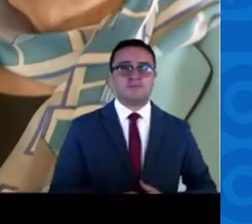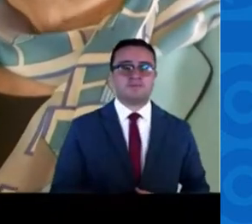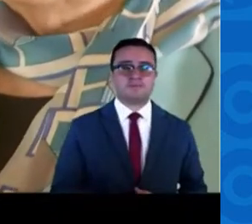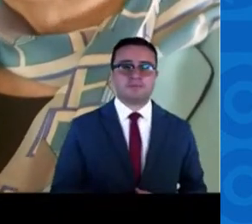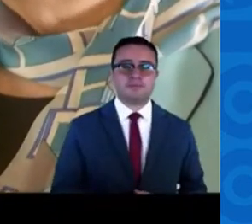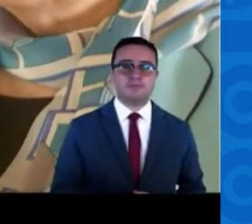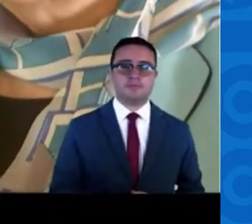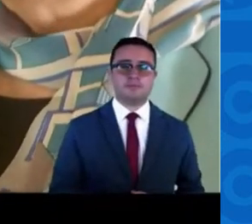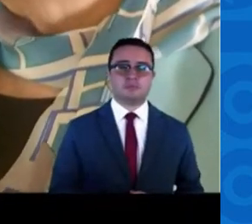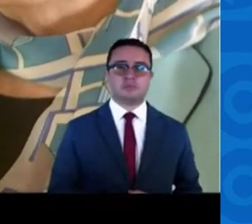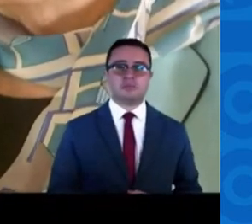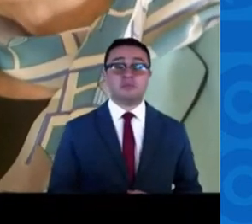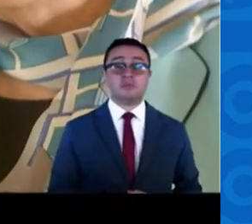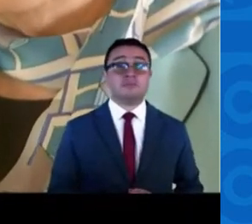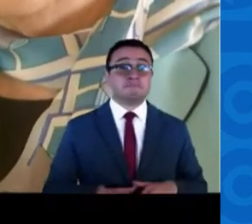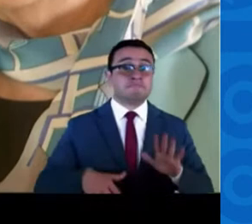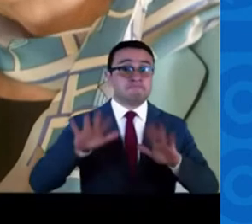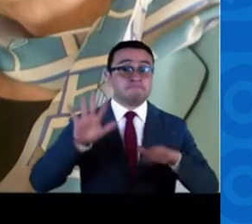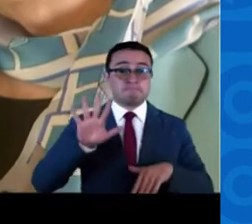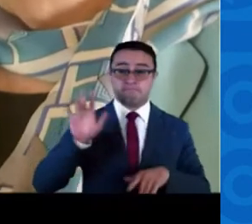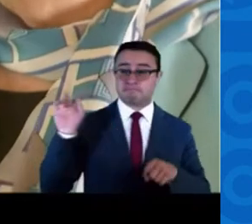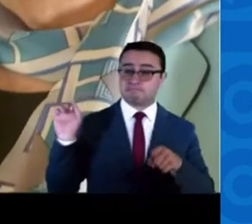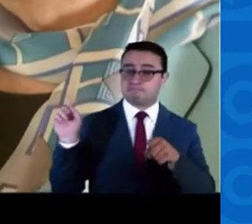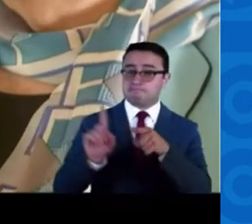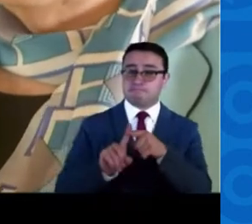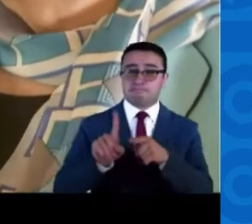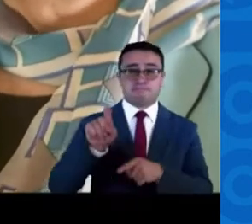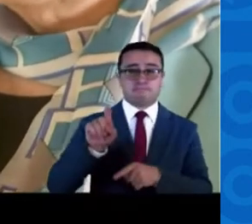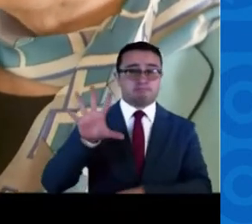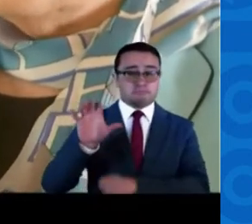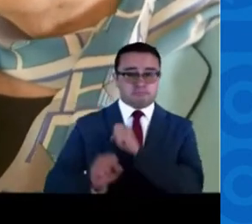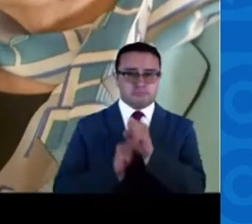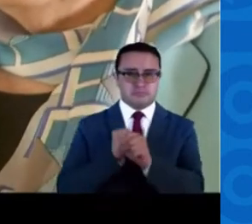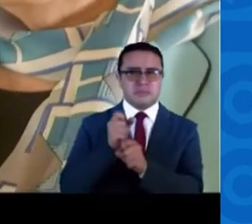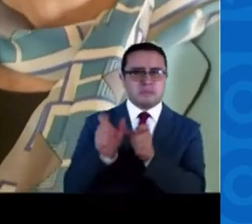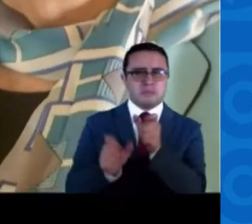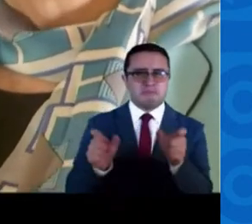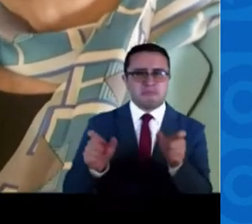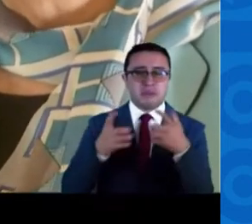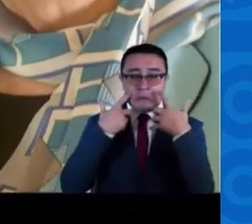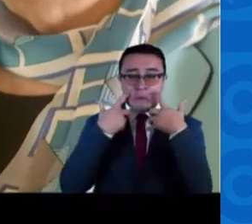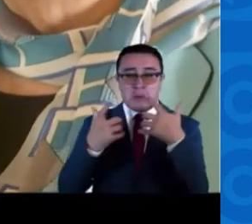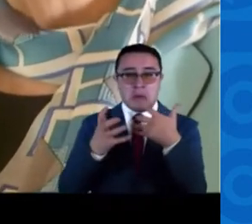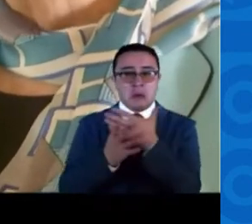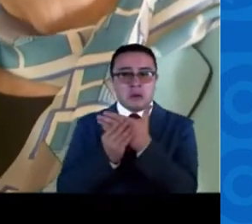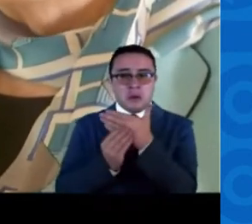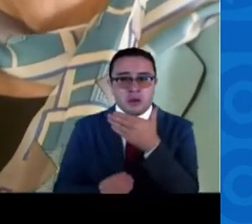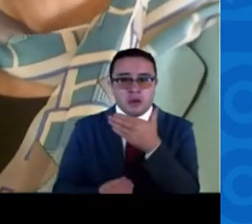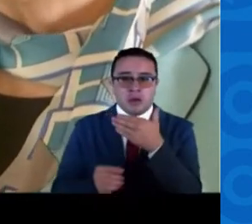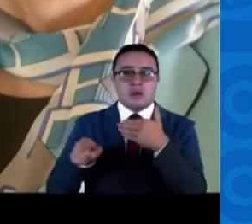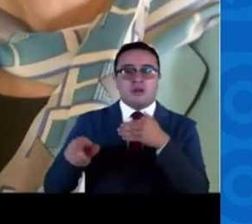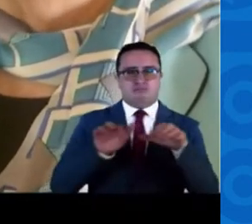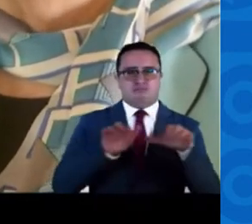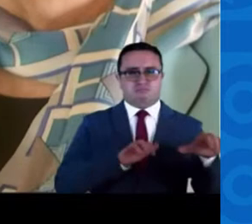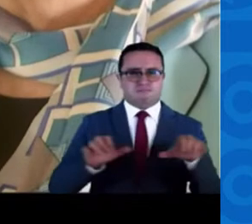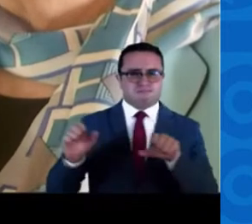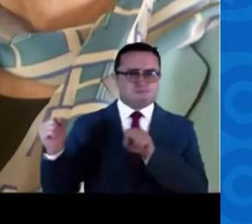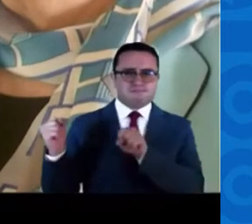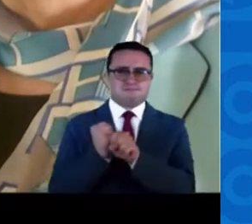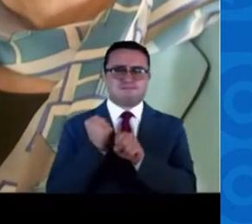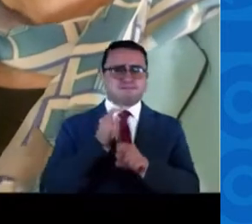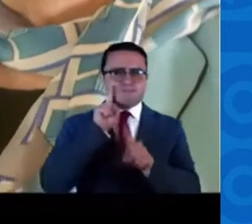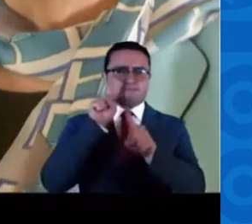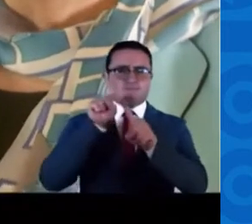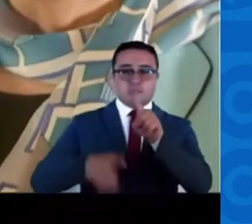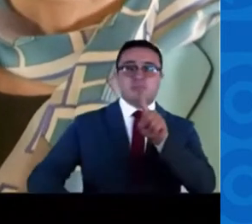98 million people under extreme poverty, and of course the extreme poverty of more than 65 years. And here we